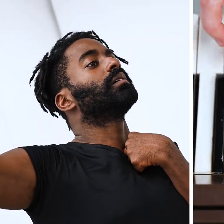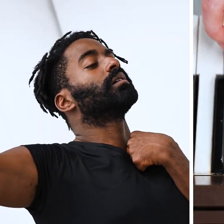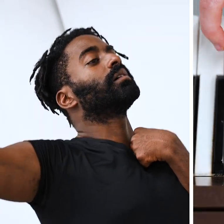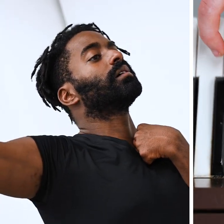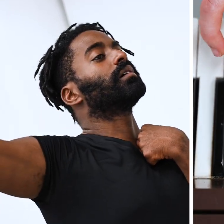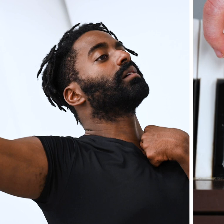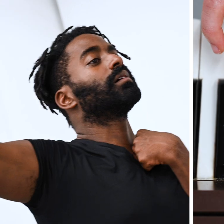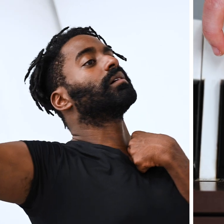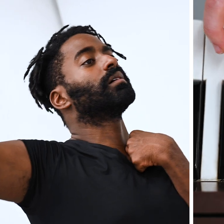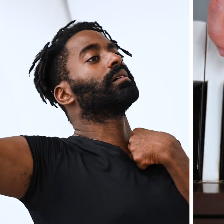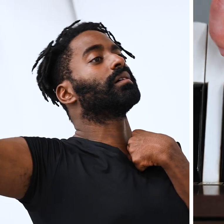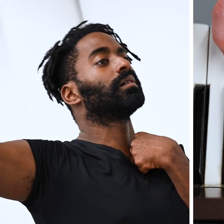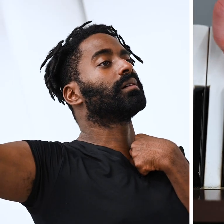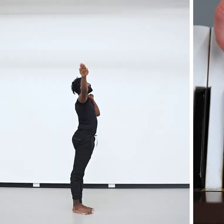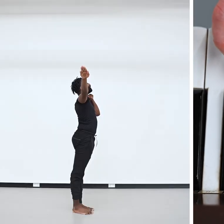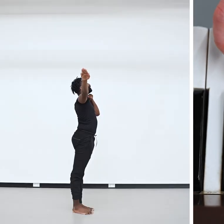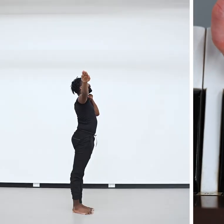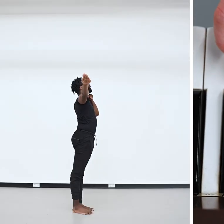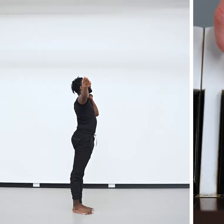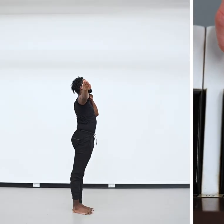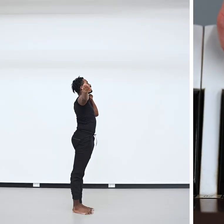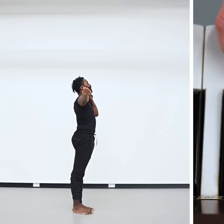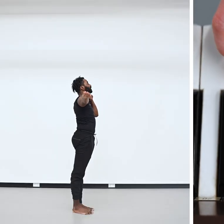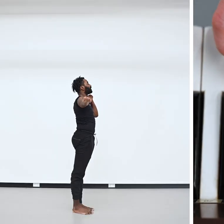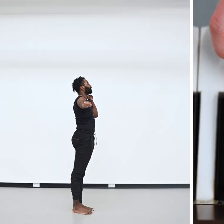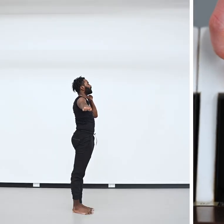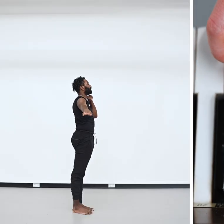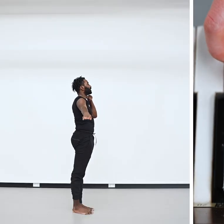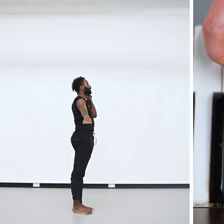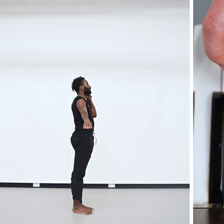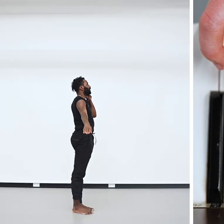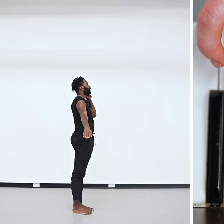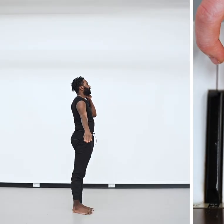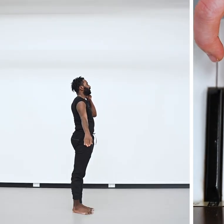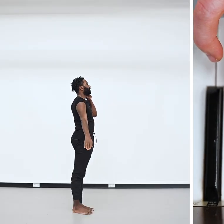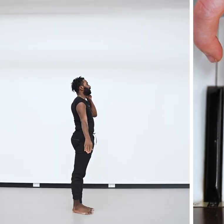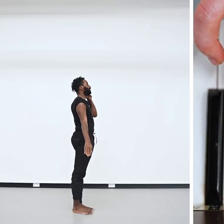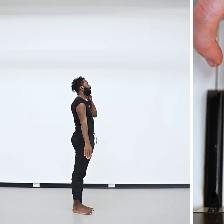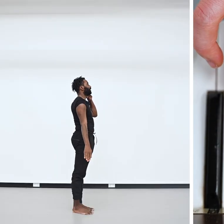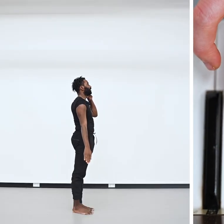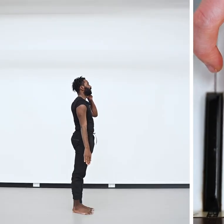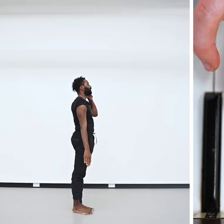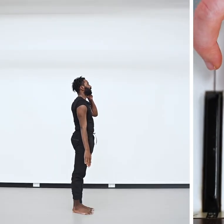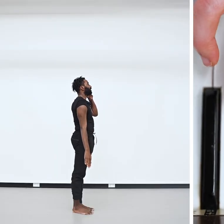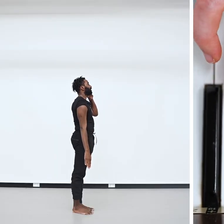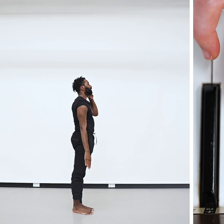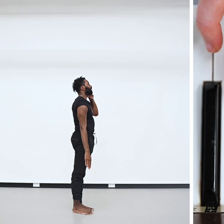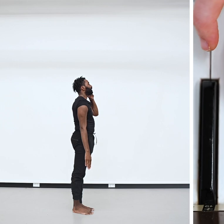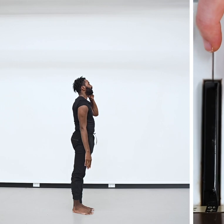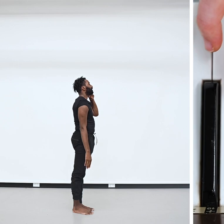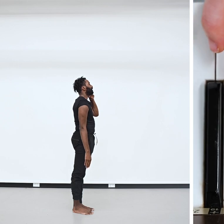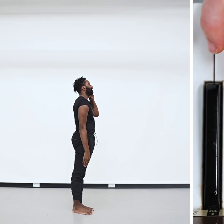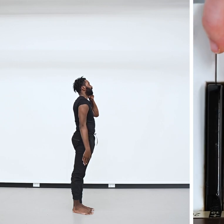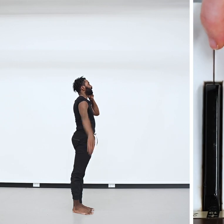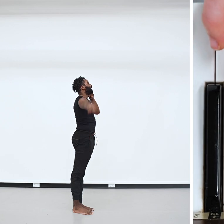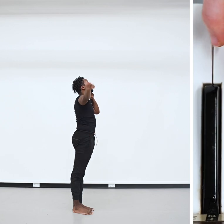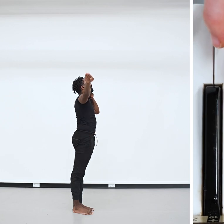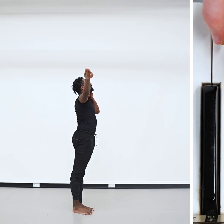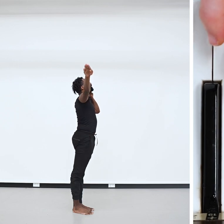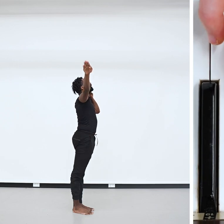its freedom, spinning like a wheel. This is him. He is both rock and